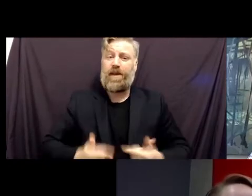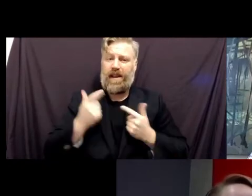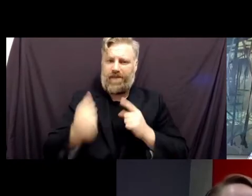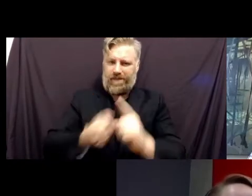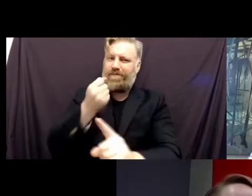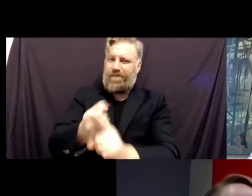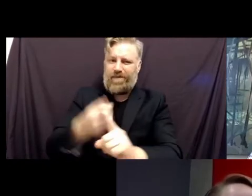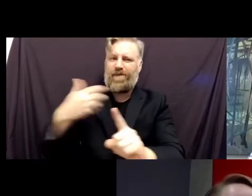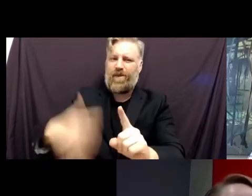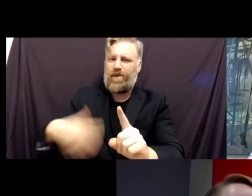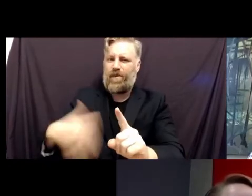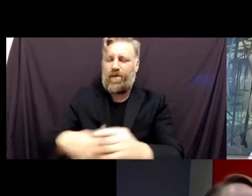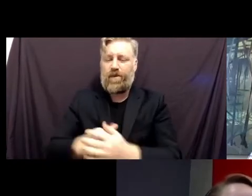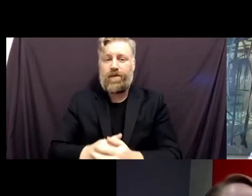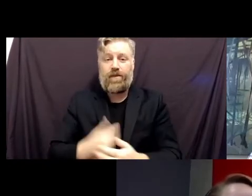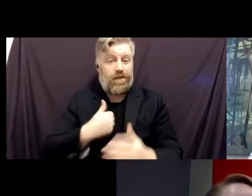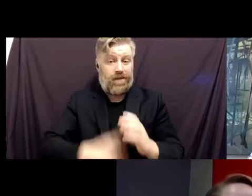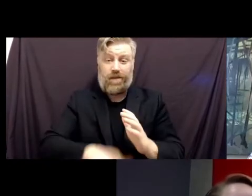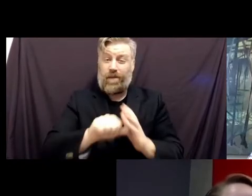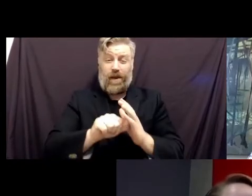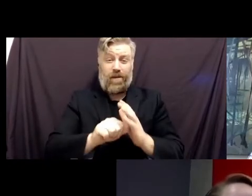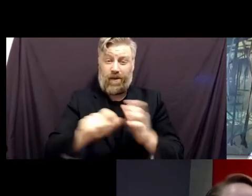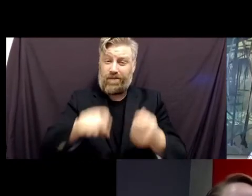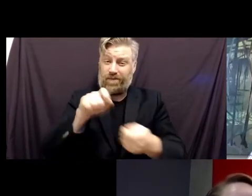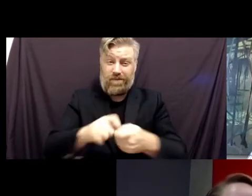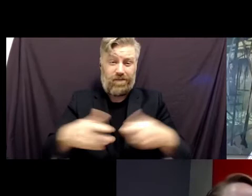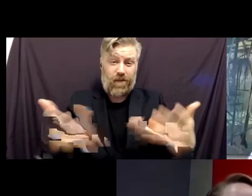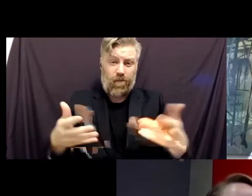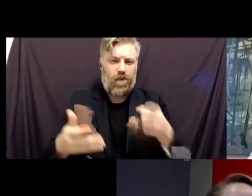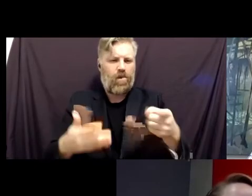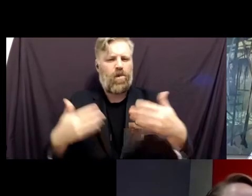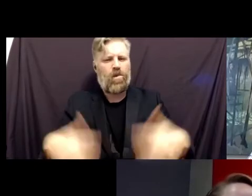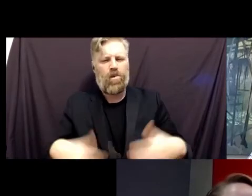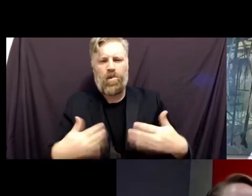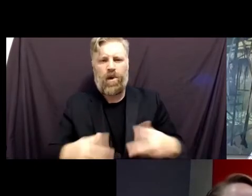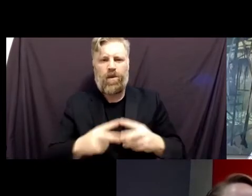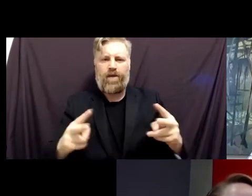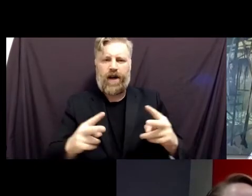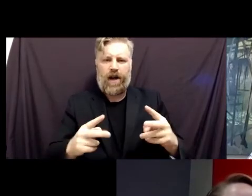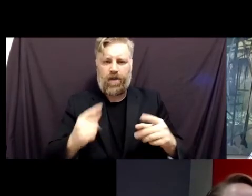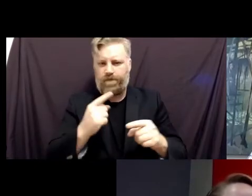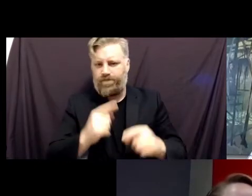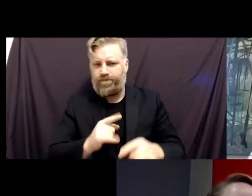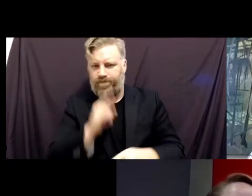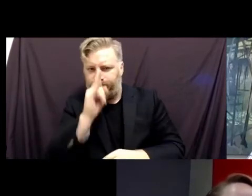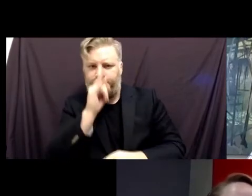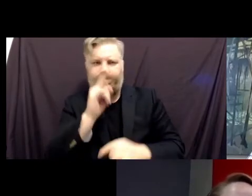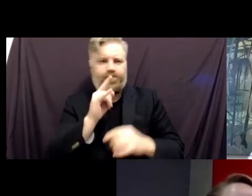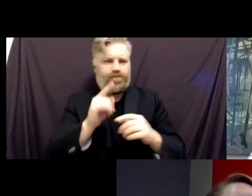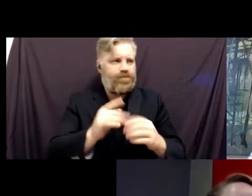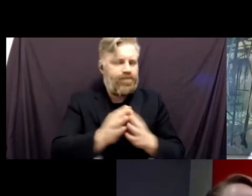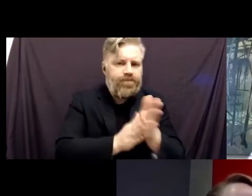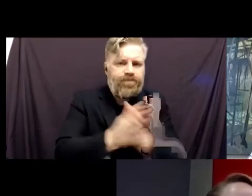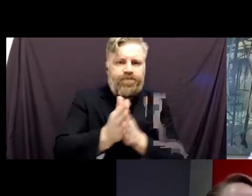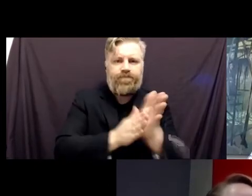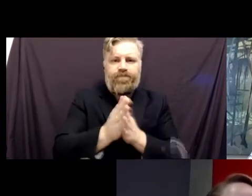impressed upon was how you really are very diligent, you and your organization, in highlighting best practices